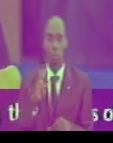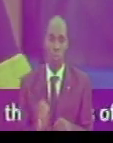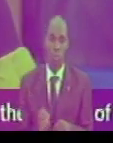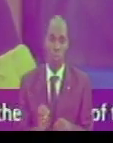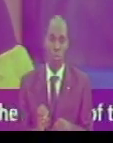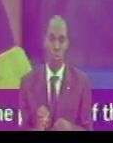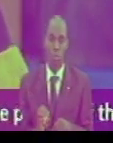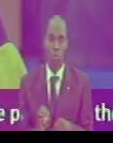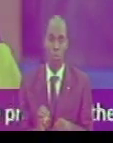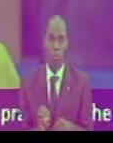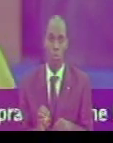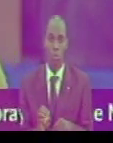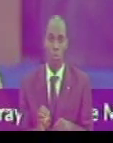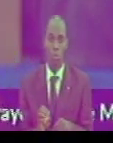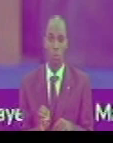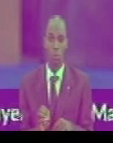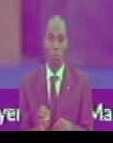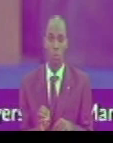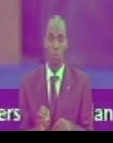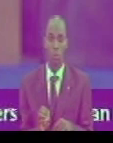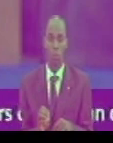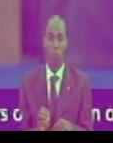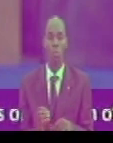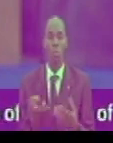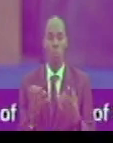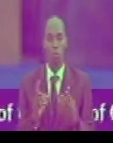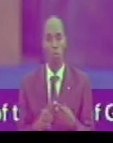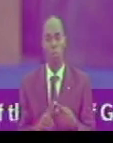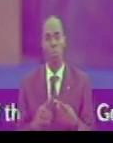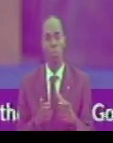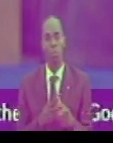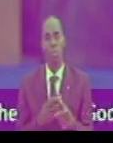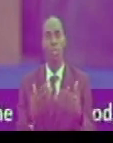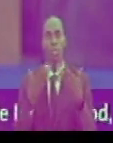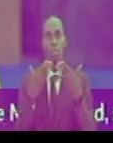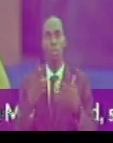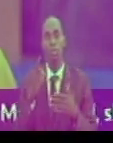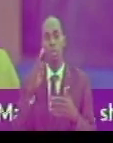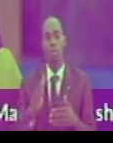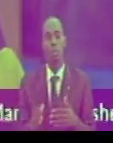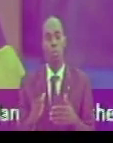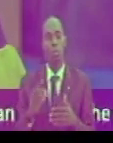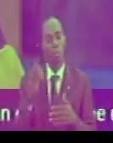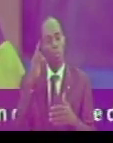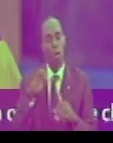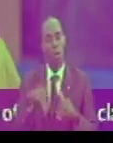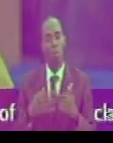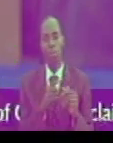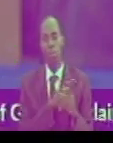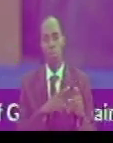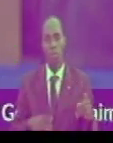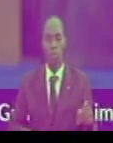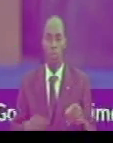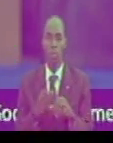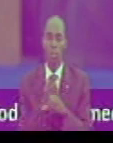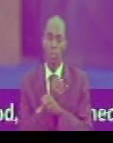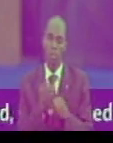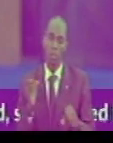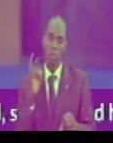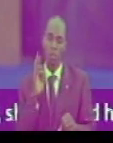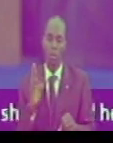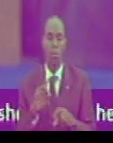and 2018, 1st October, the Lord restored me back fully, and since then, I've been fully